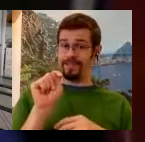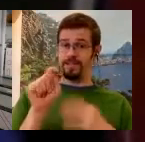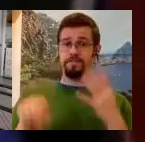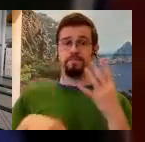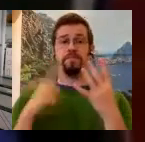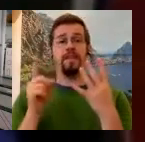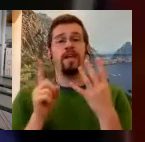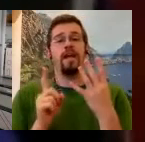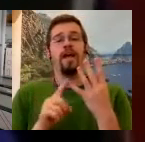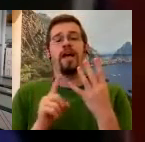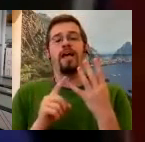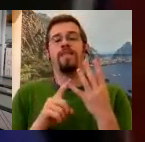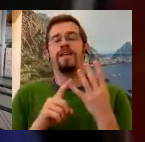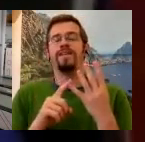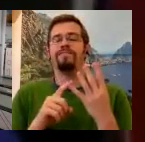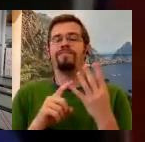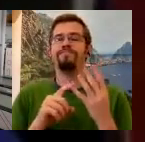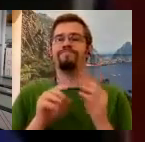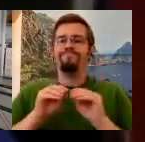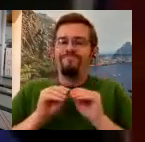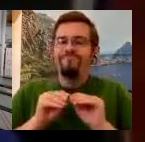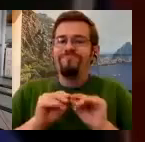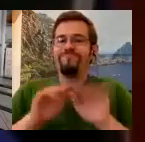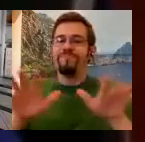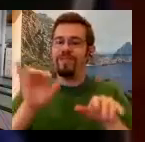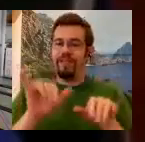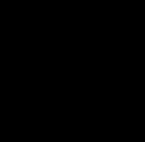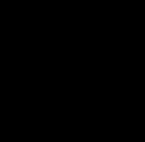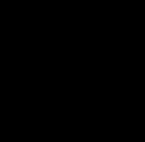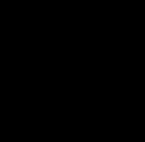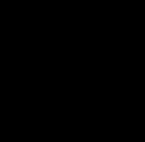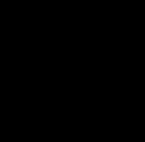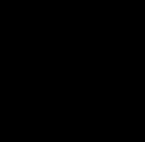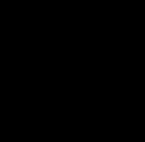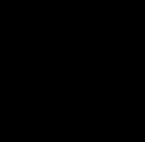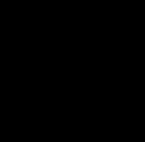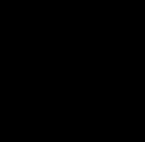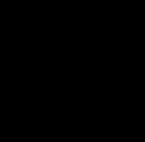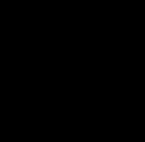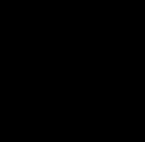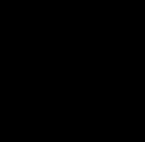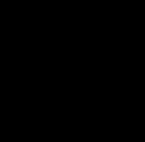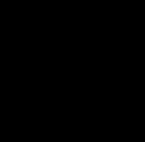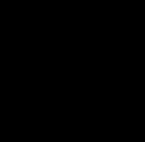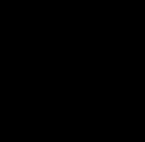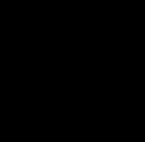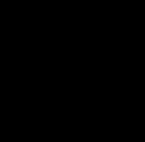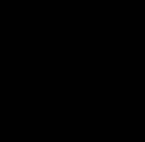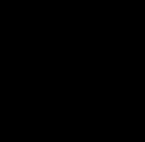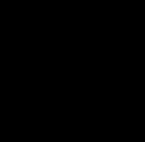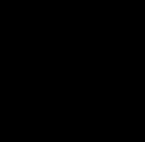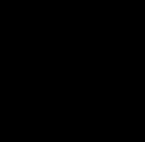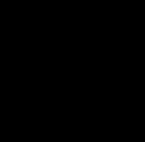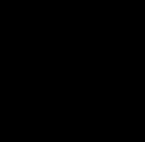about extending the standard, making it the outreach more throughout the world.